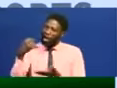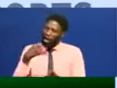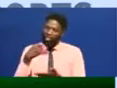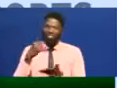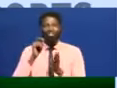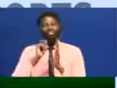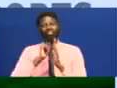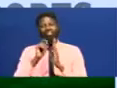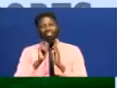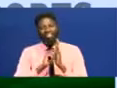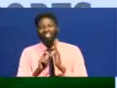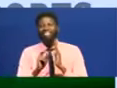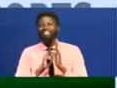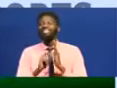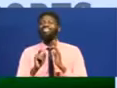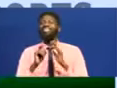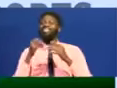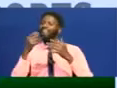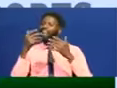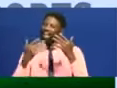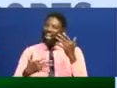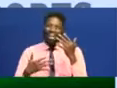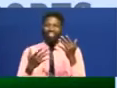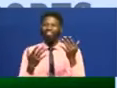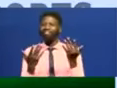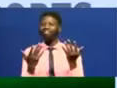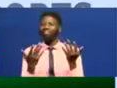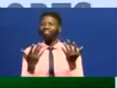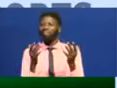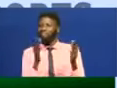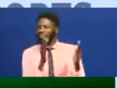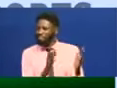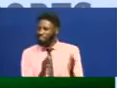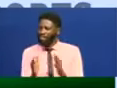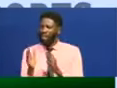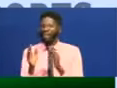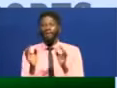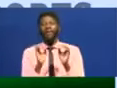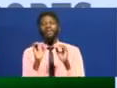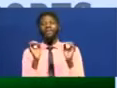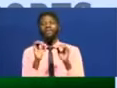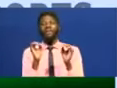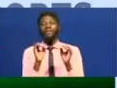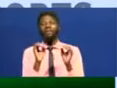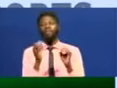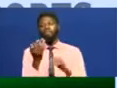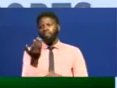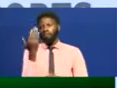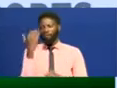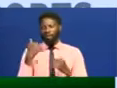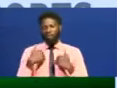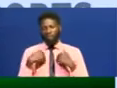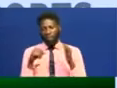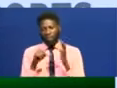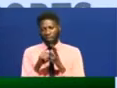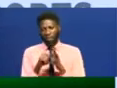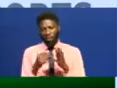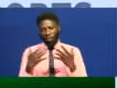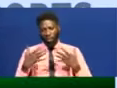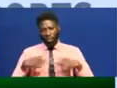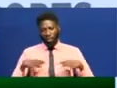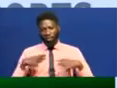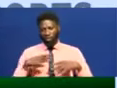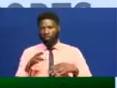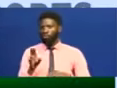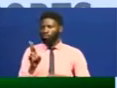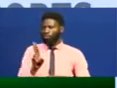scattered all over the place. The perennial challenge of royalties and plagiarism was rife without any deliberate effort